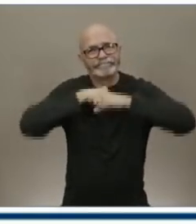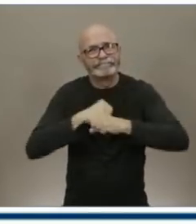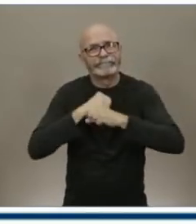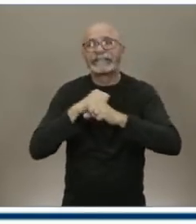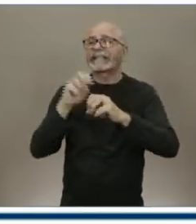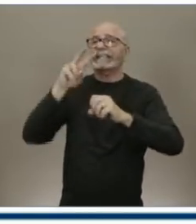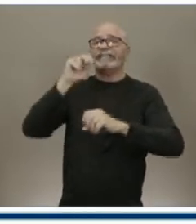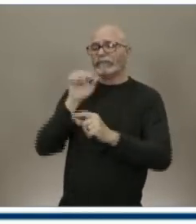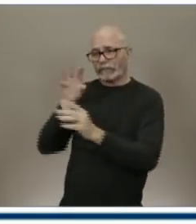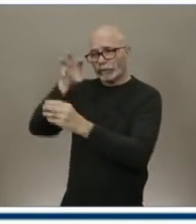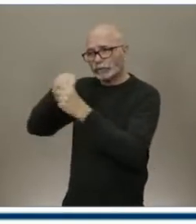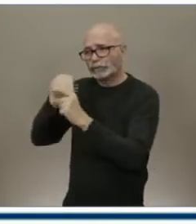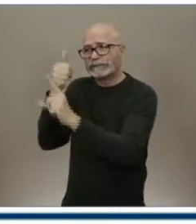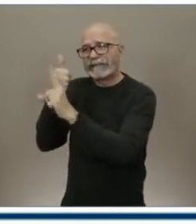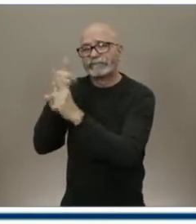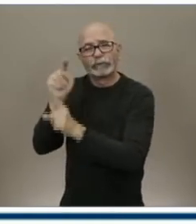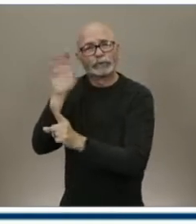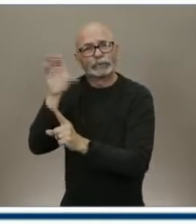halfway.